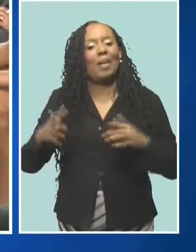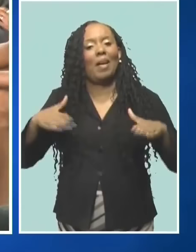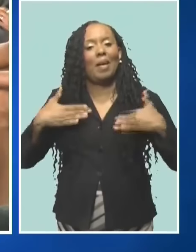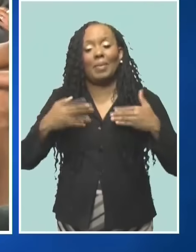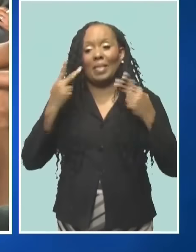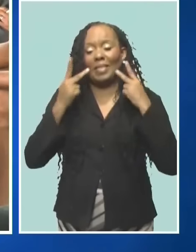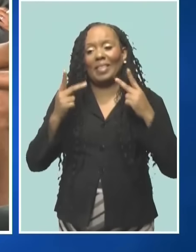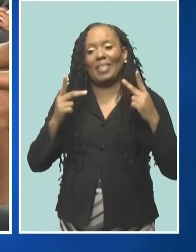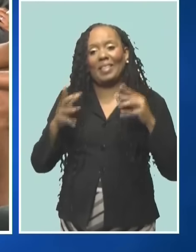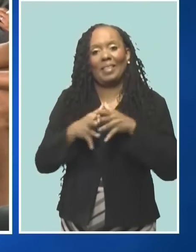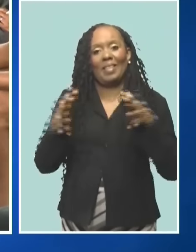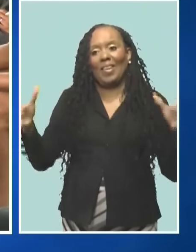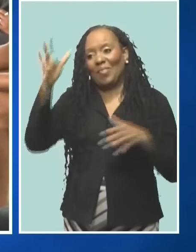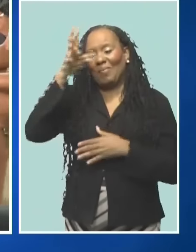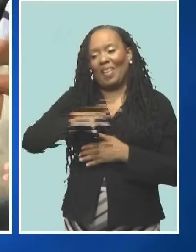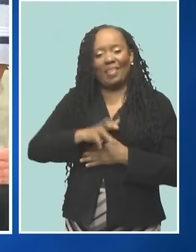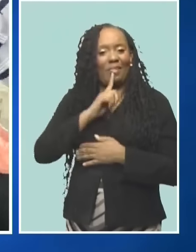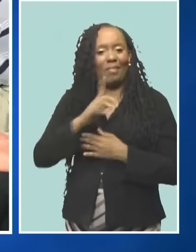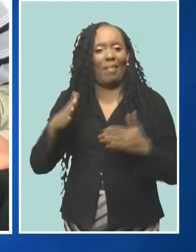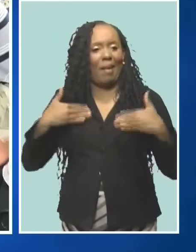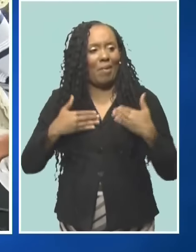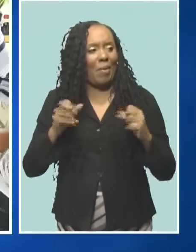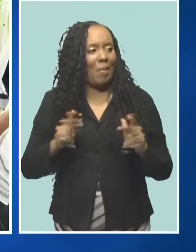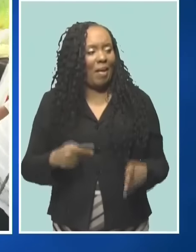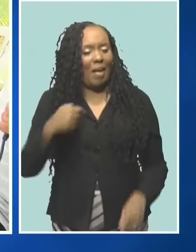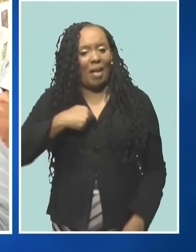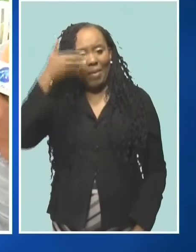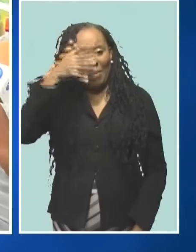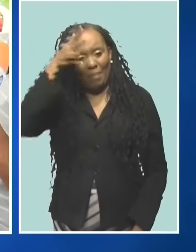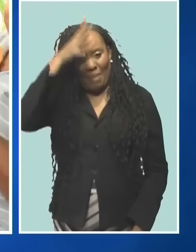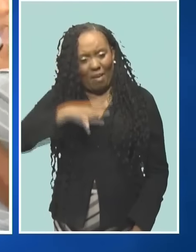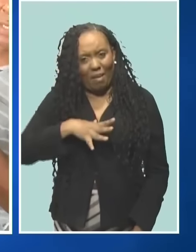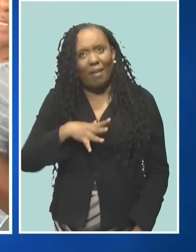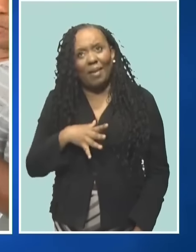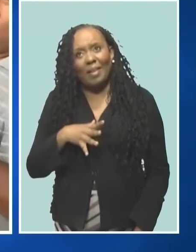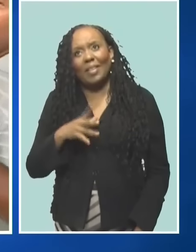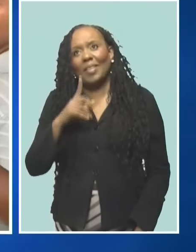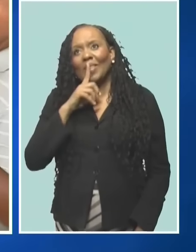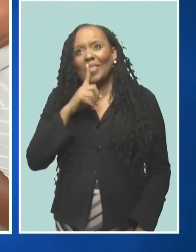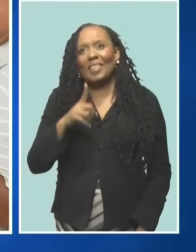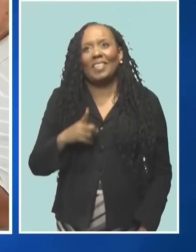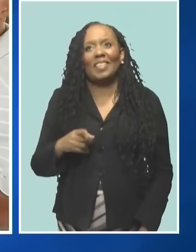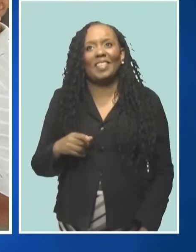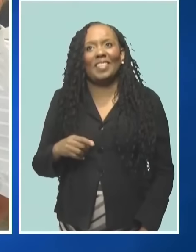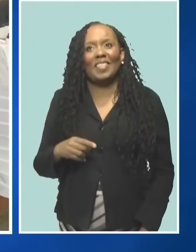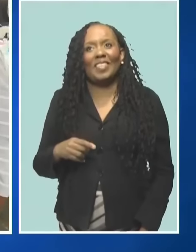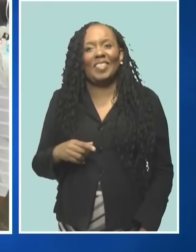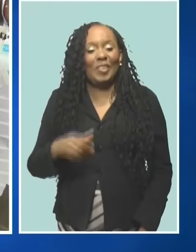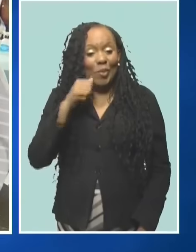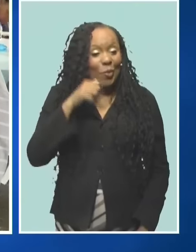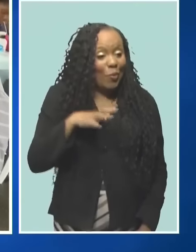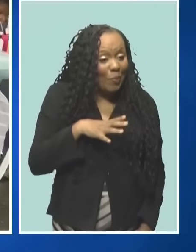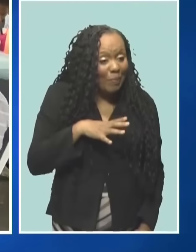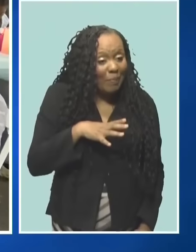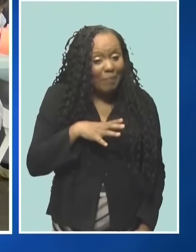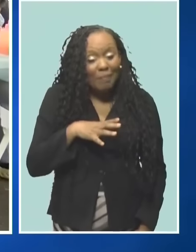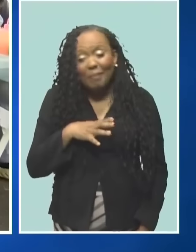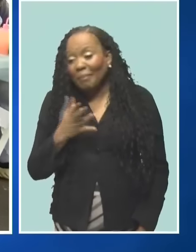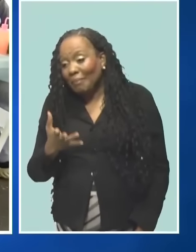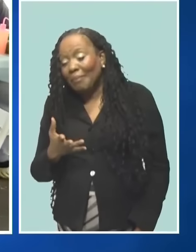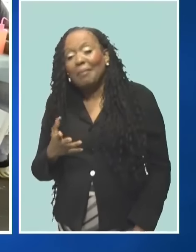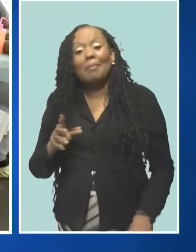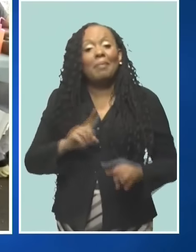men here this morning, and I'm glad for the opportunity as a man to be able to take this one. The women will take it, so I see the men should take it too, and